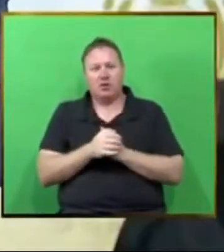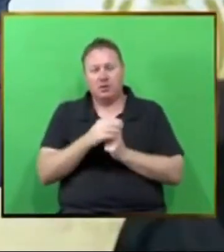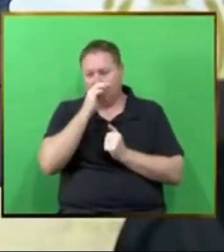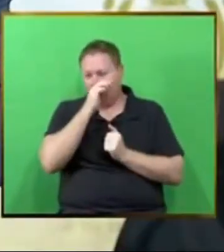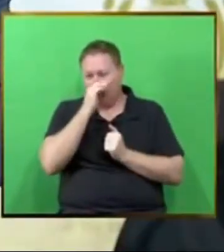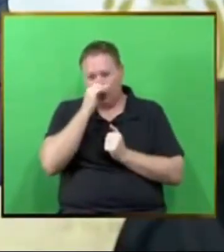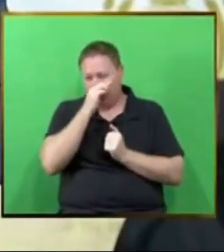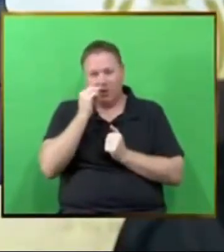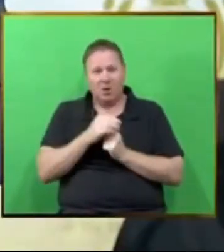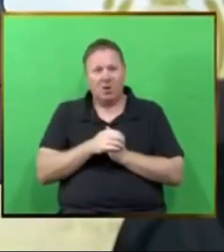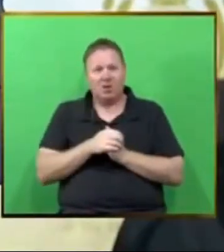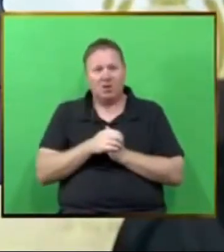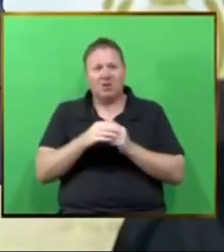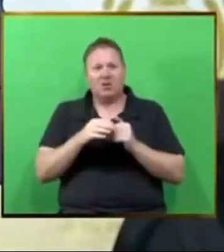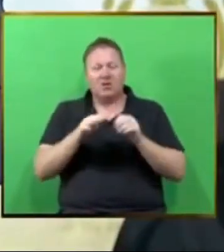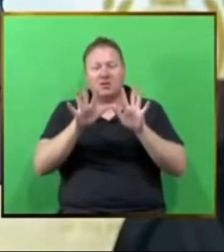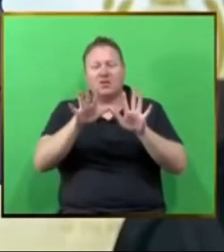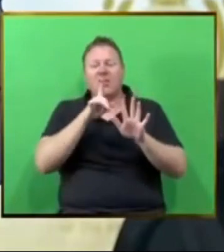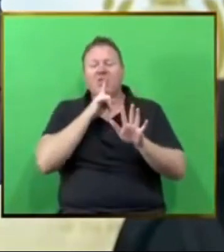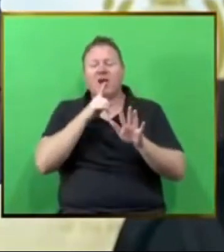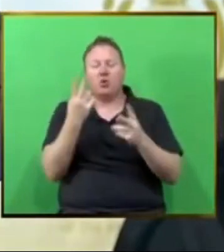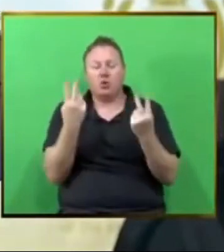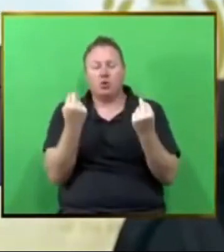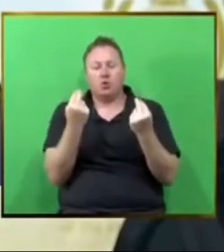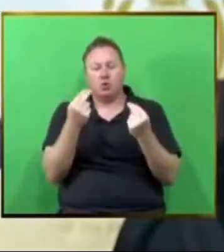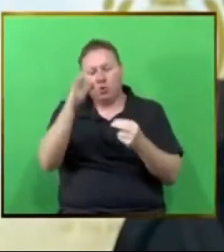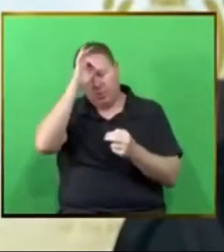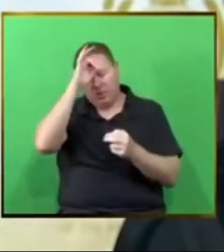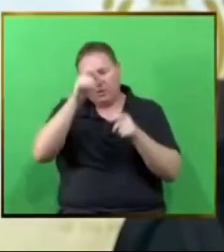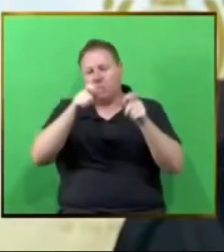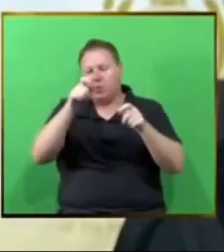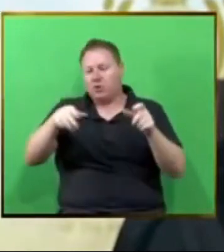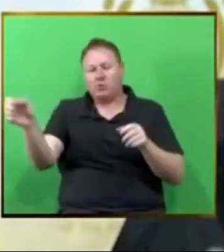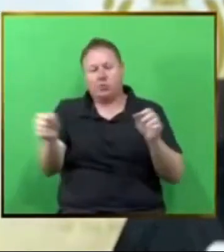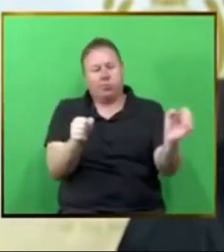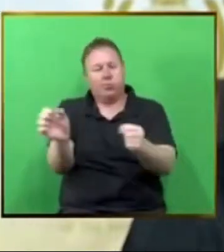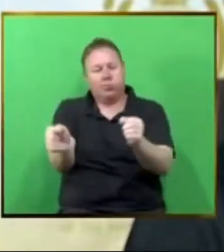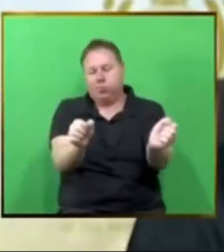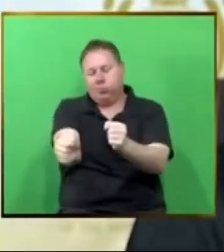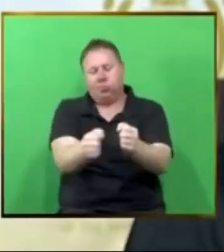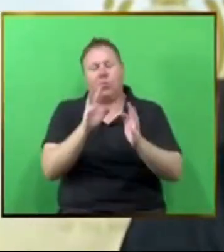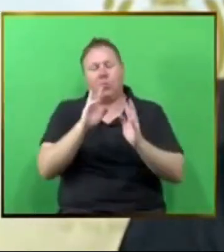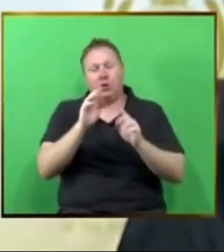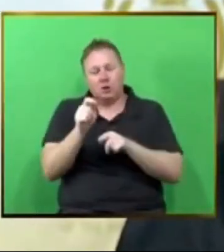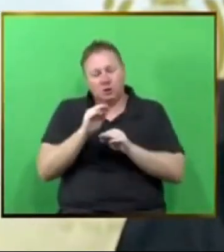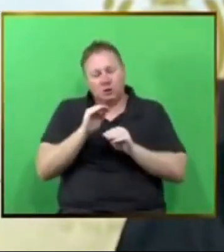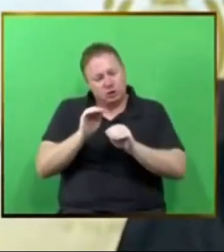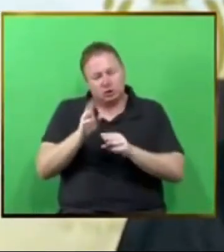year, 10,000 new police recruits will be trained.